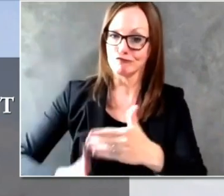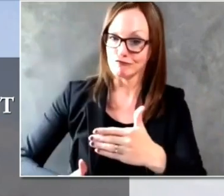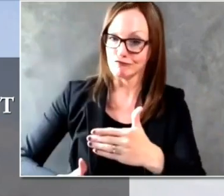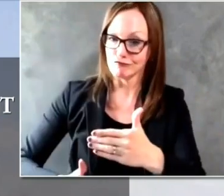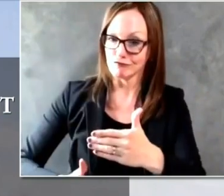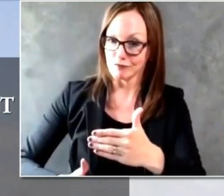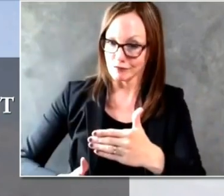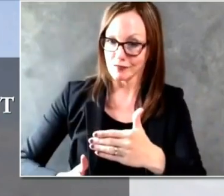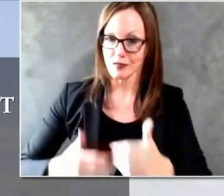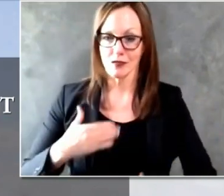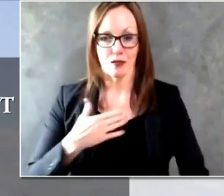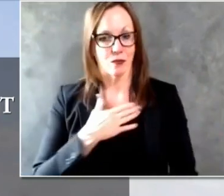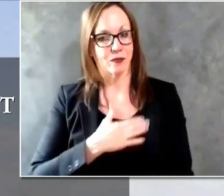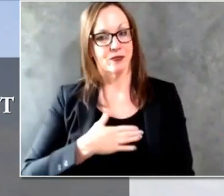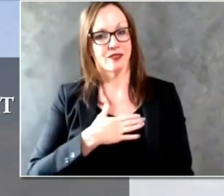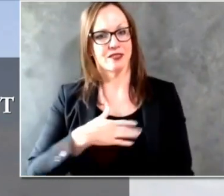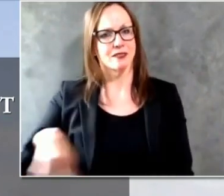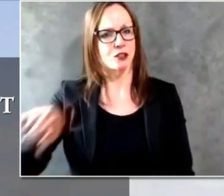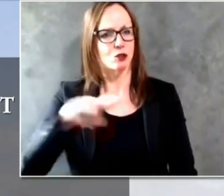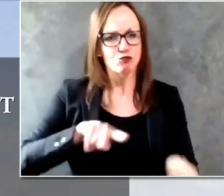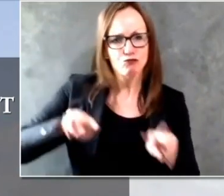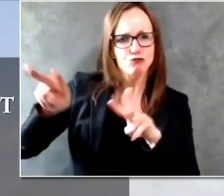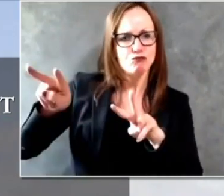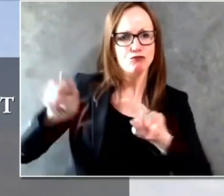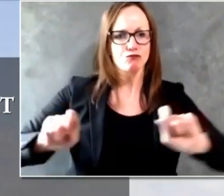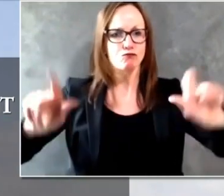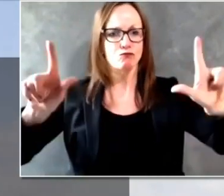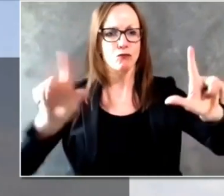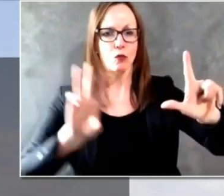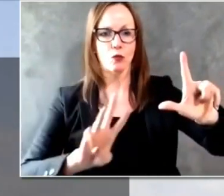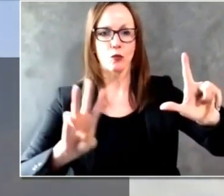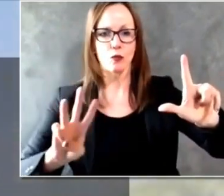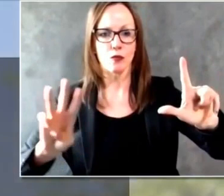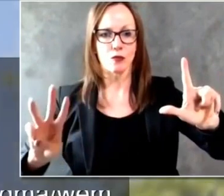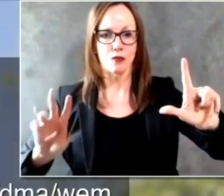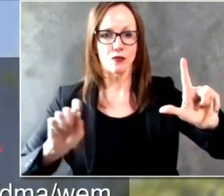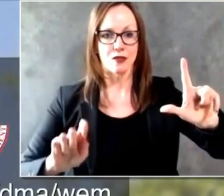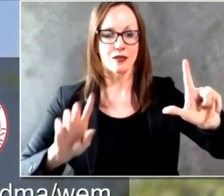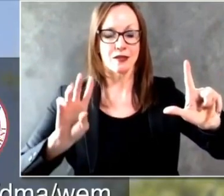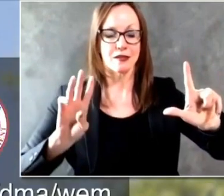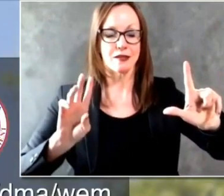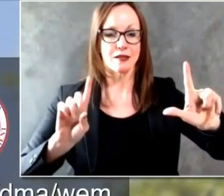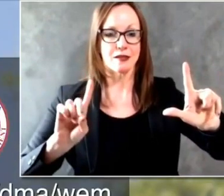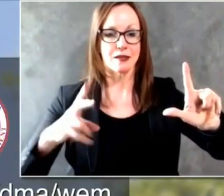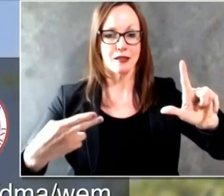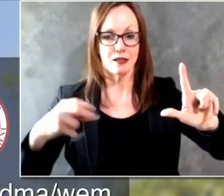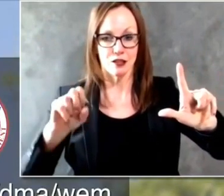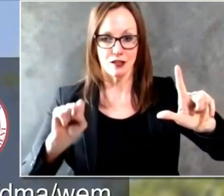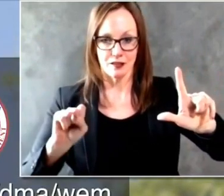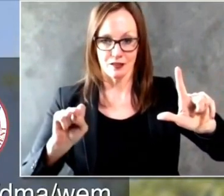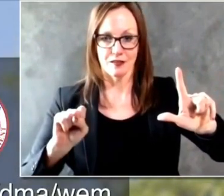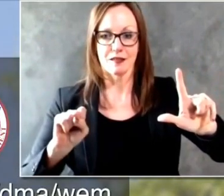information can be found on the websites of the Governor, the Department of Workforce Development, the Department of Public Instruction, the